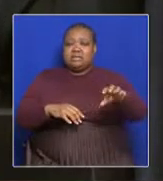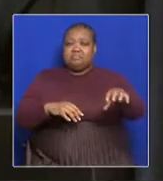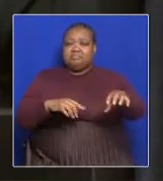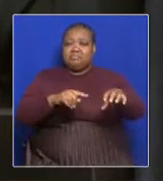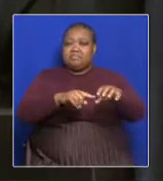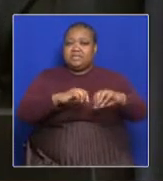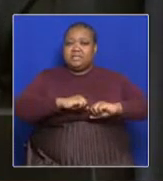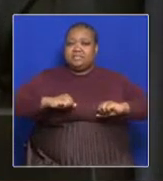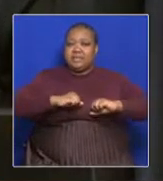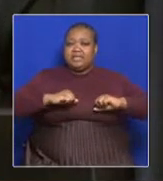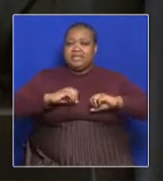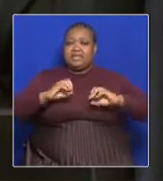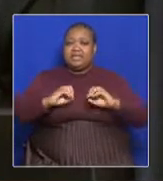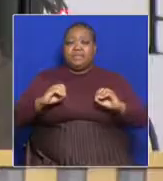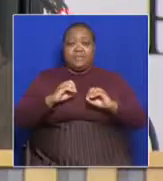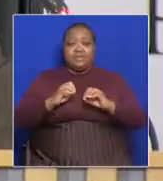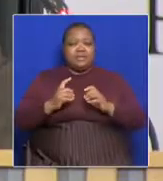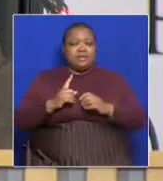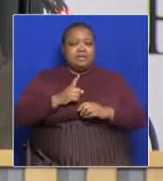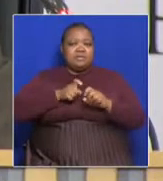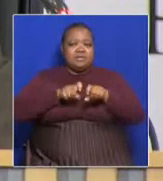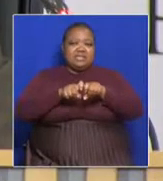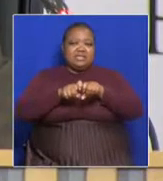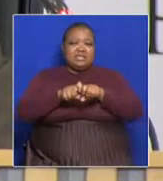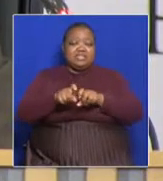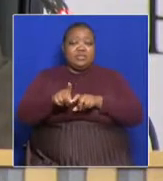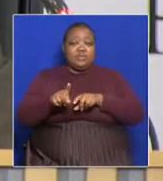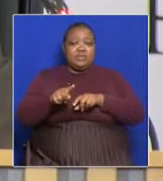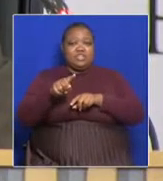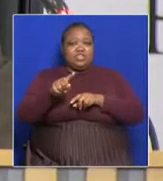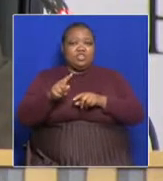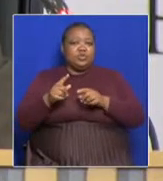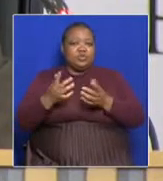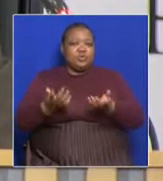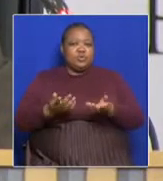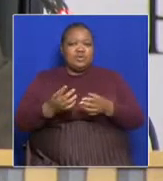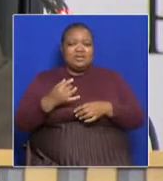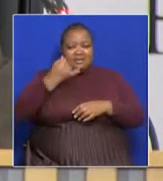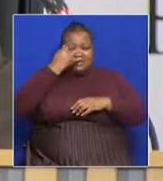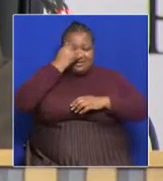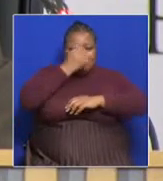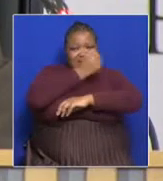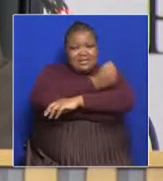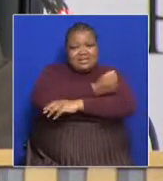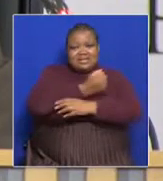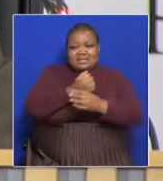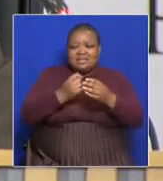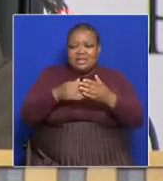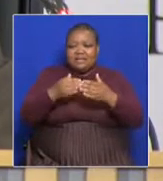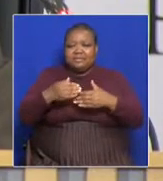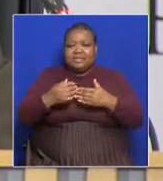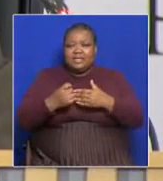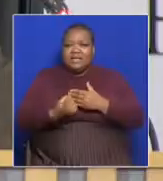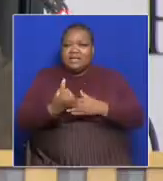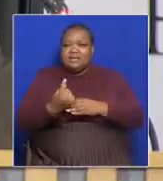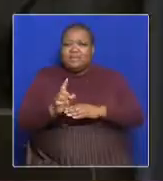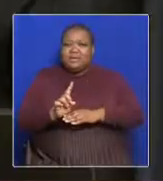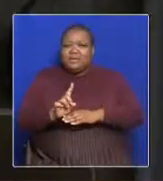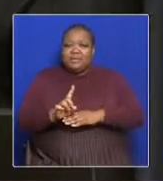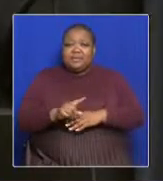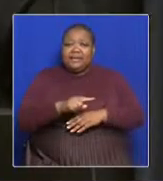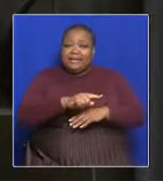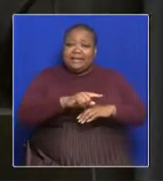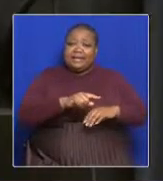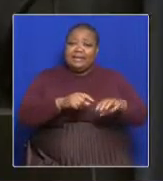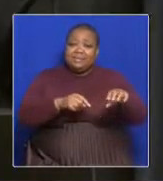you, what was going to be the fate of these drugs? Because you say the lab did not have capacity to take these